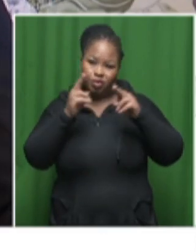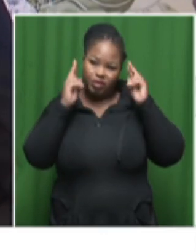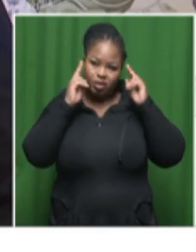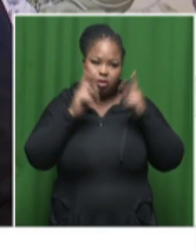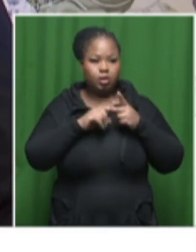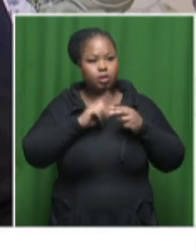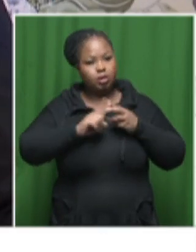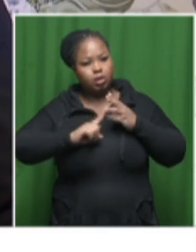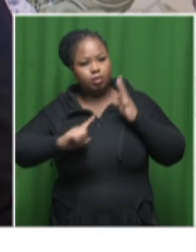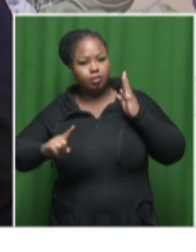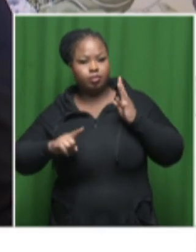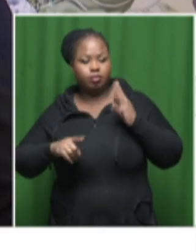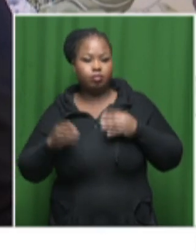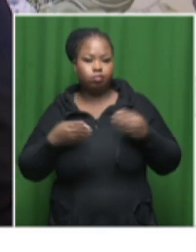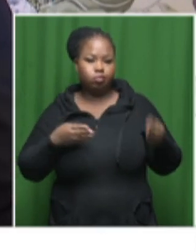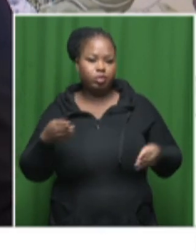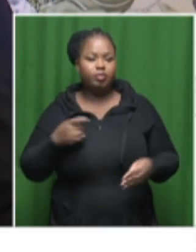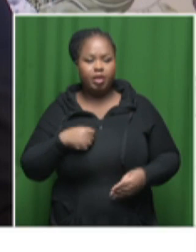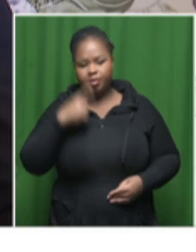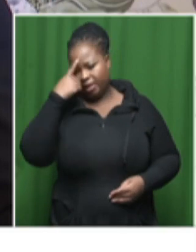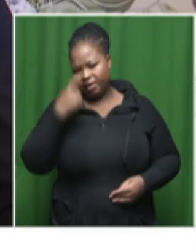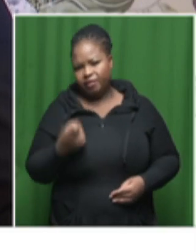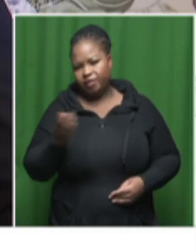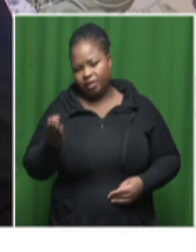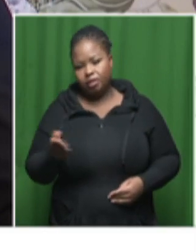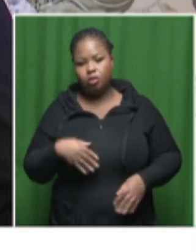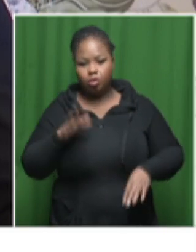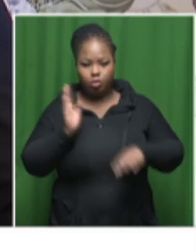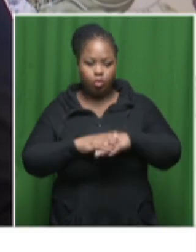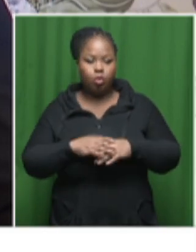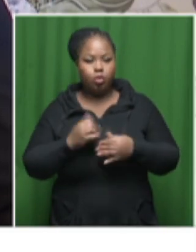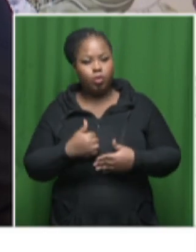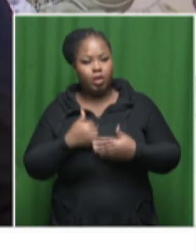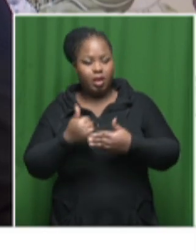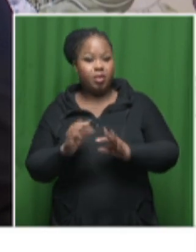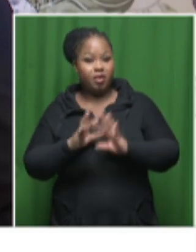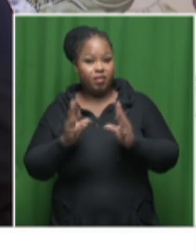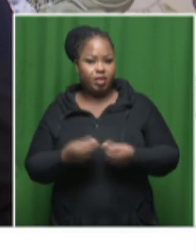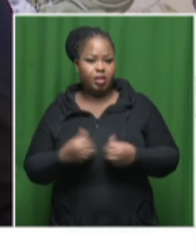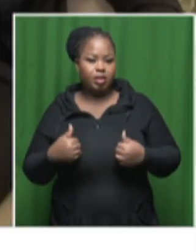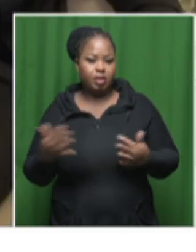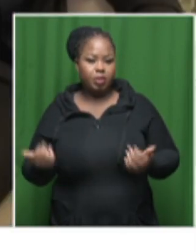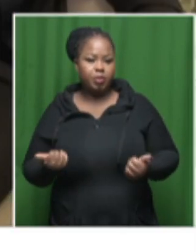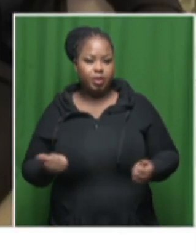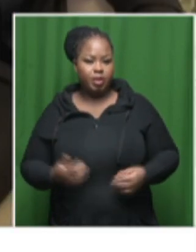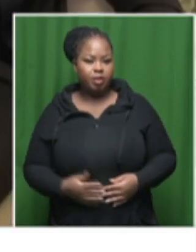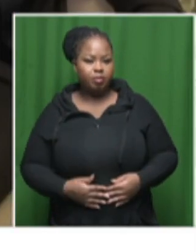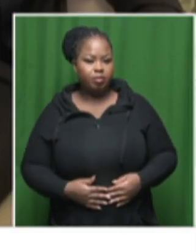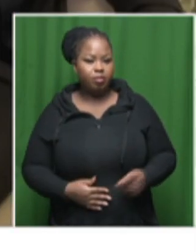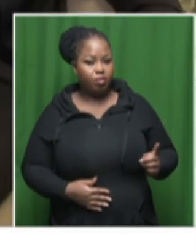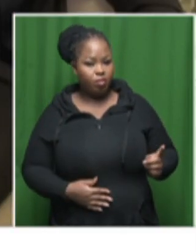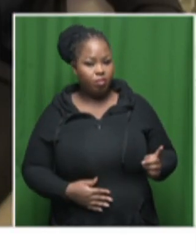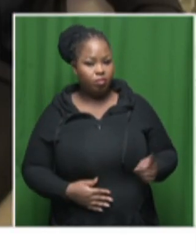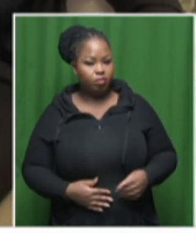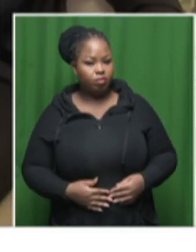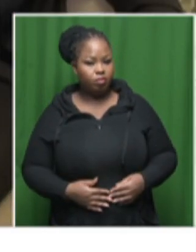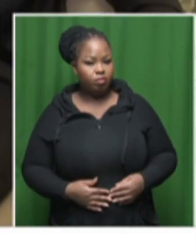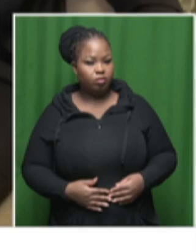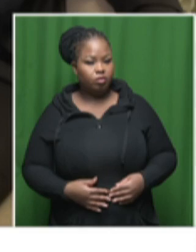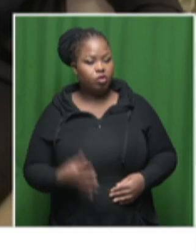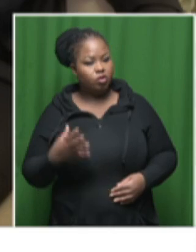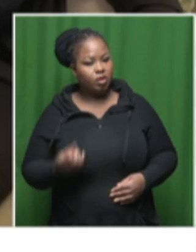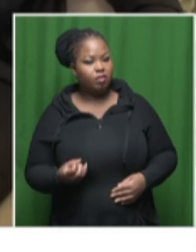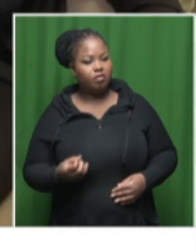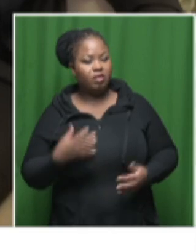of the players in the space, which I do believe will further enhance what has started. Are you applying any sort of